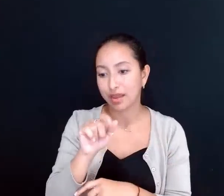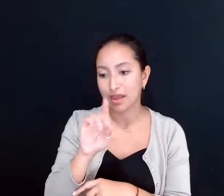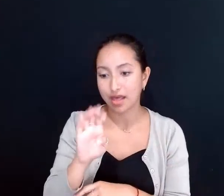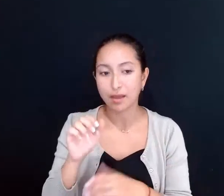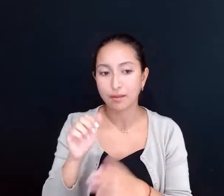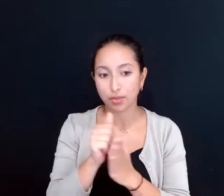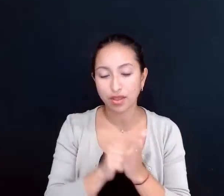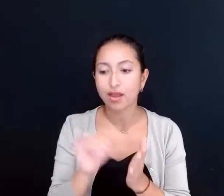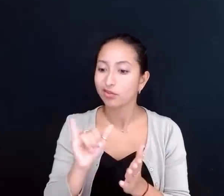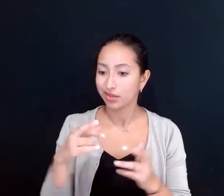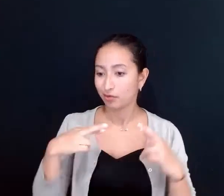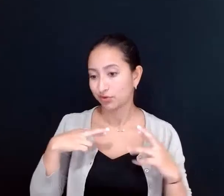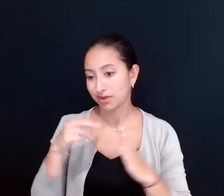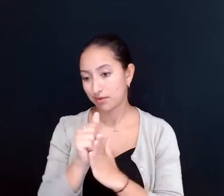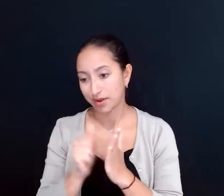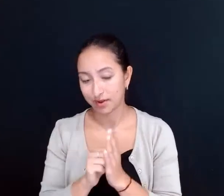retirement account.